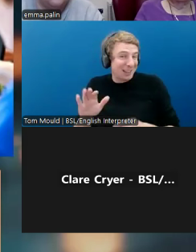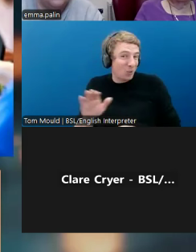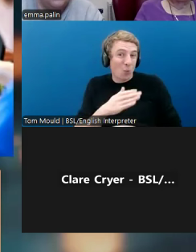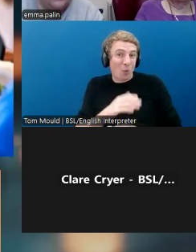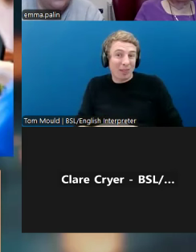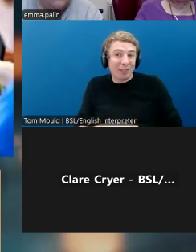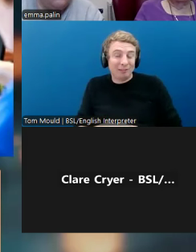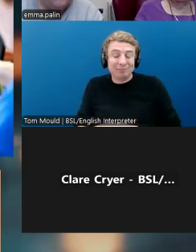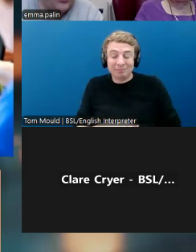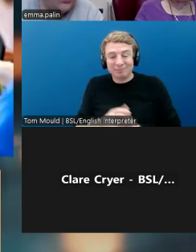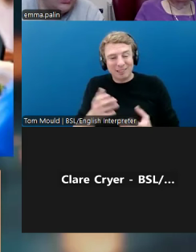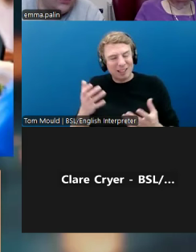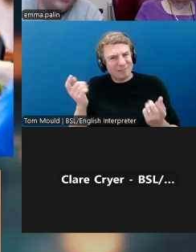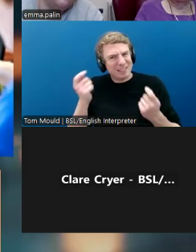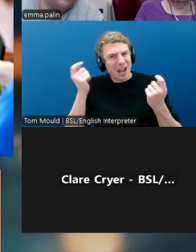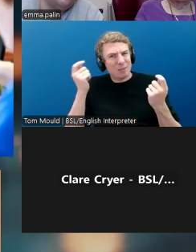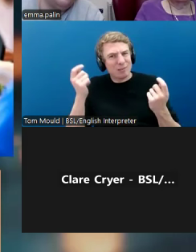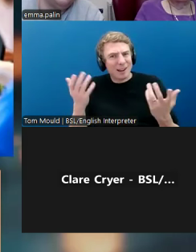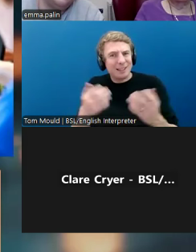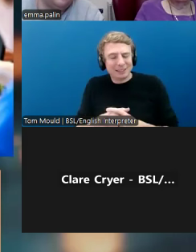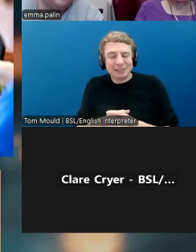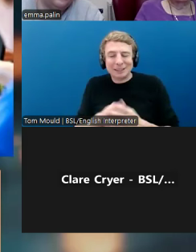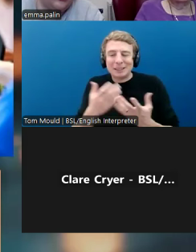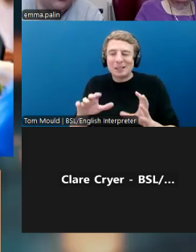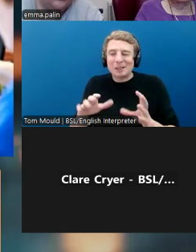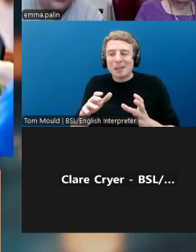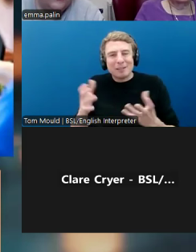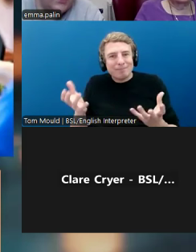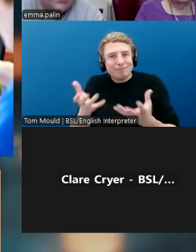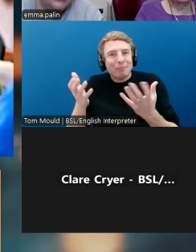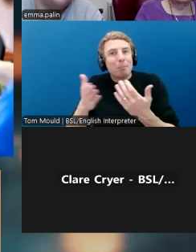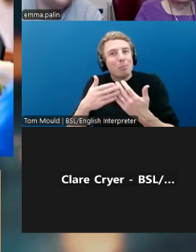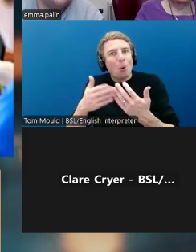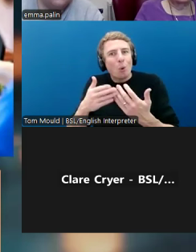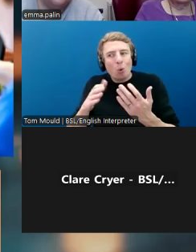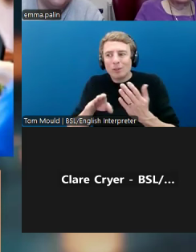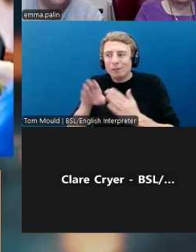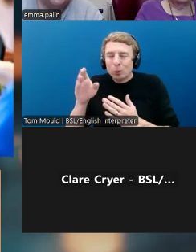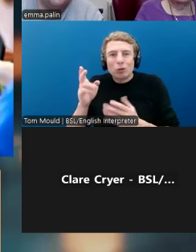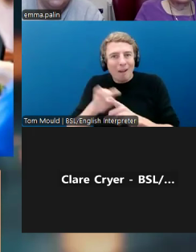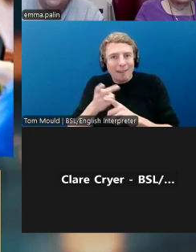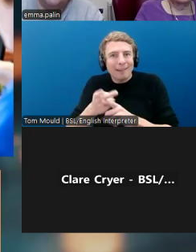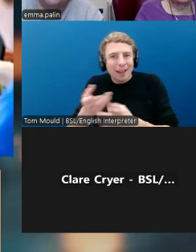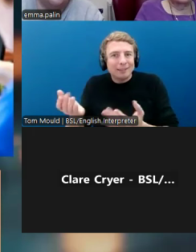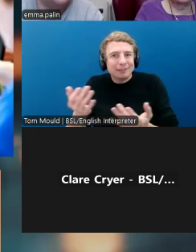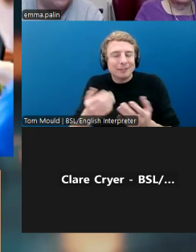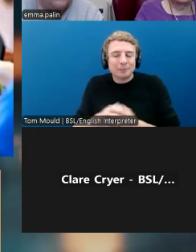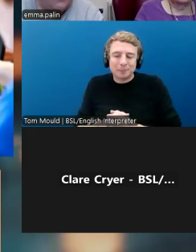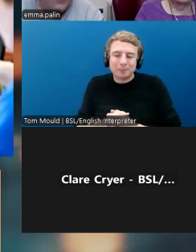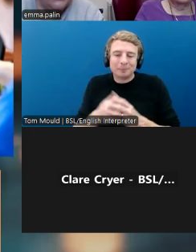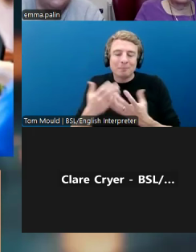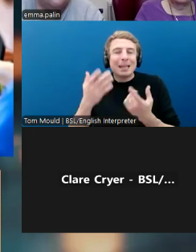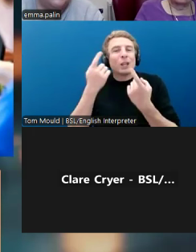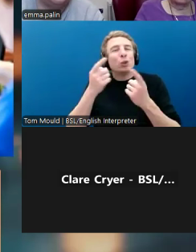we've done. We also had involvement from Liverpool John Moore University for the evaluation and